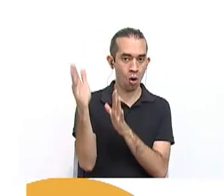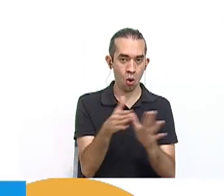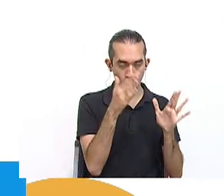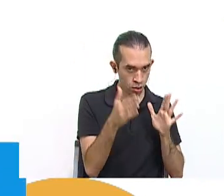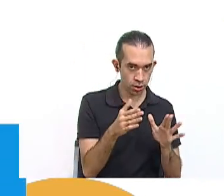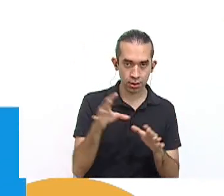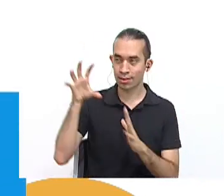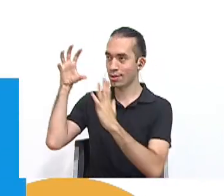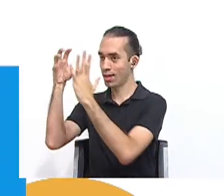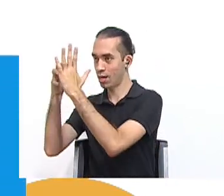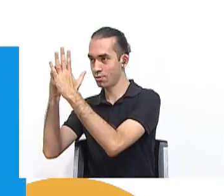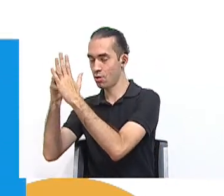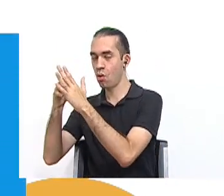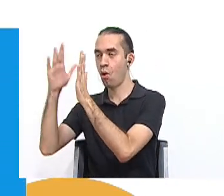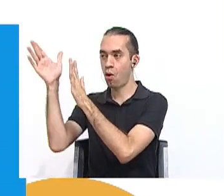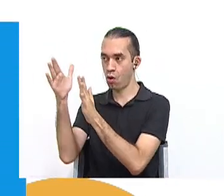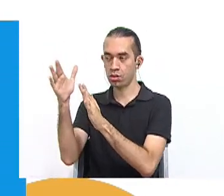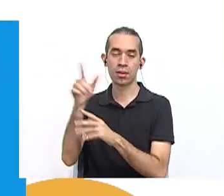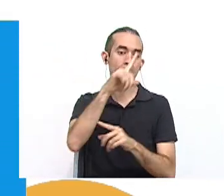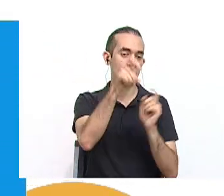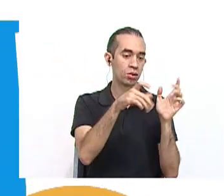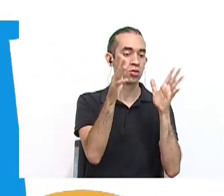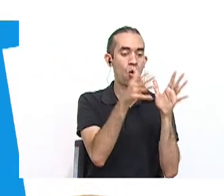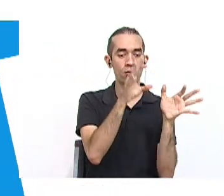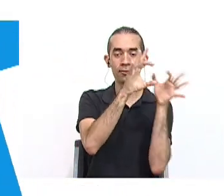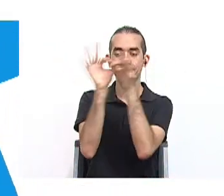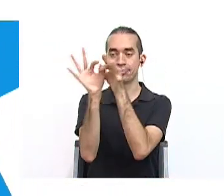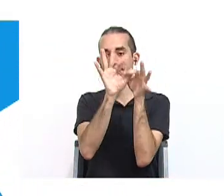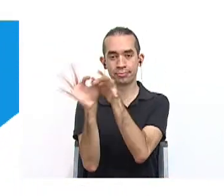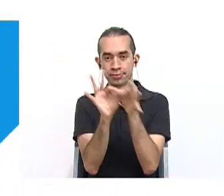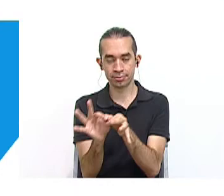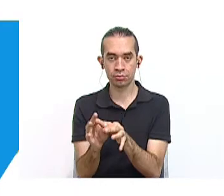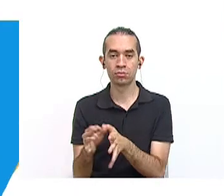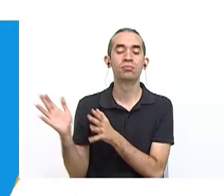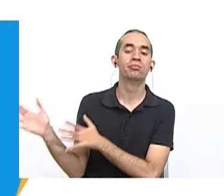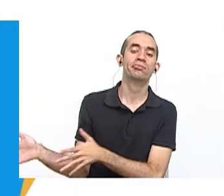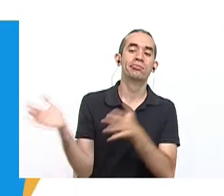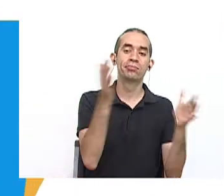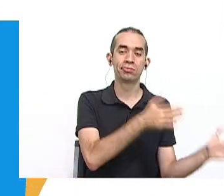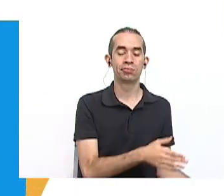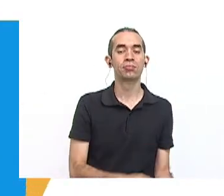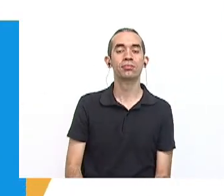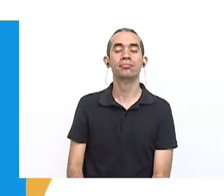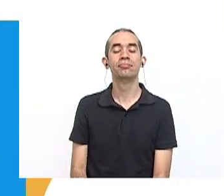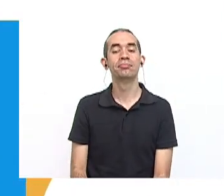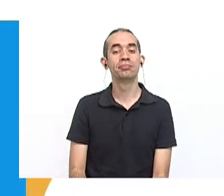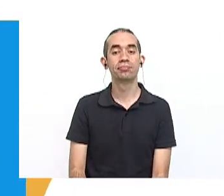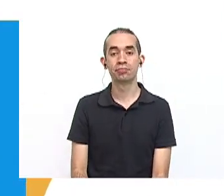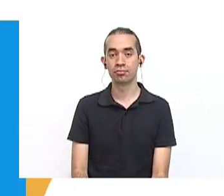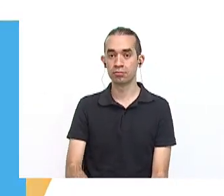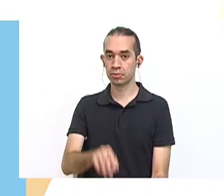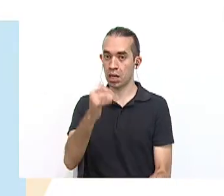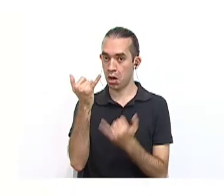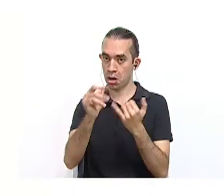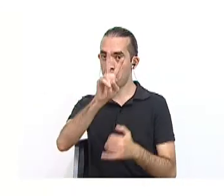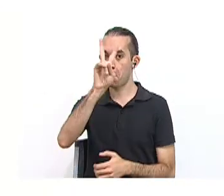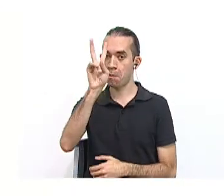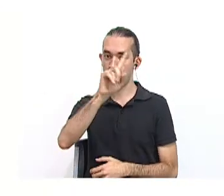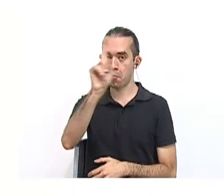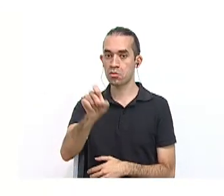order of the questions. Now for this next part, I have 2 questions for you. Okay, let's look at the